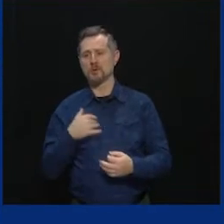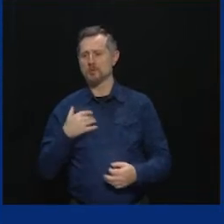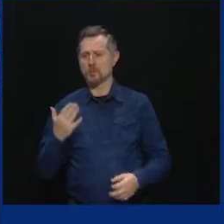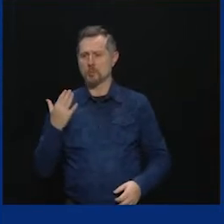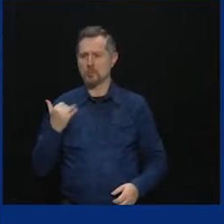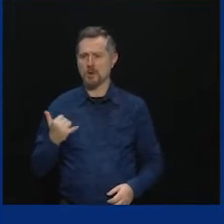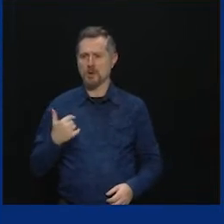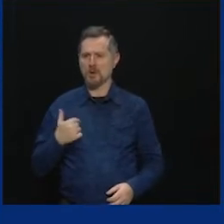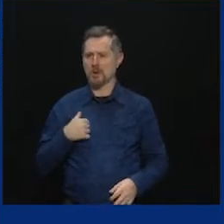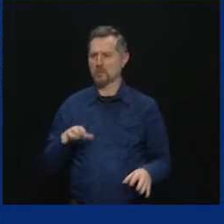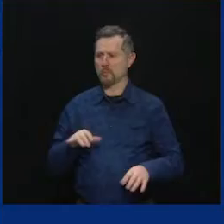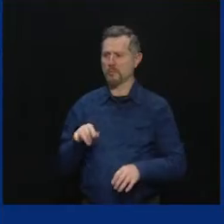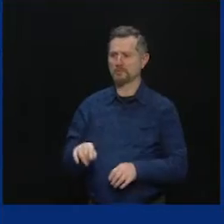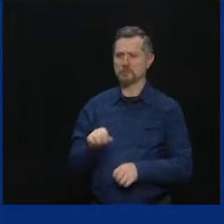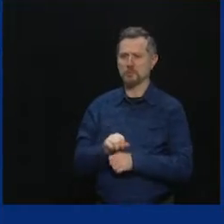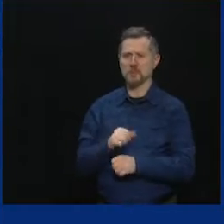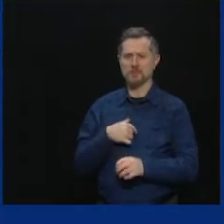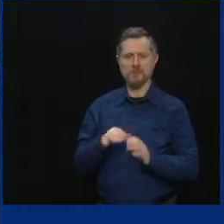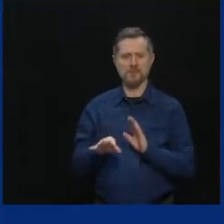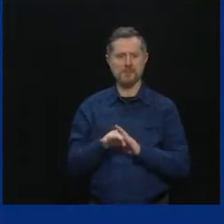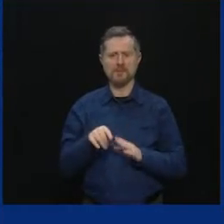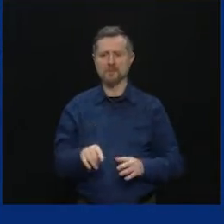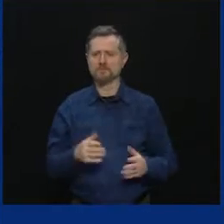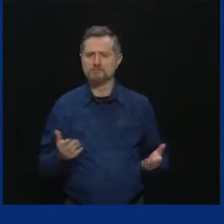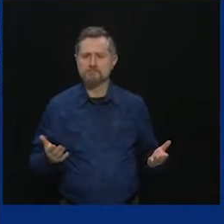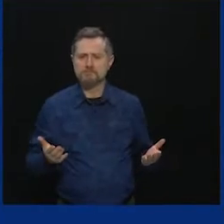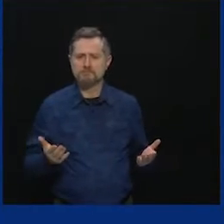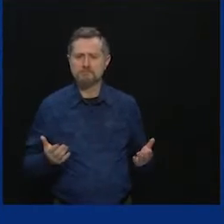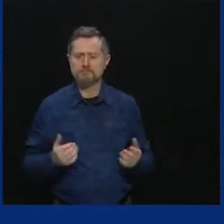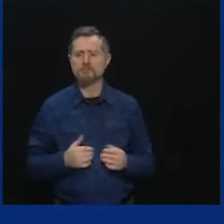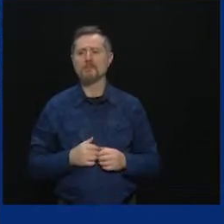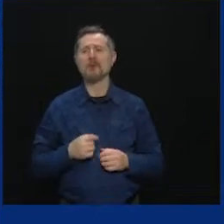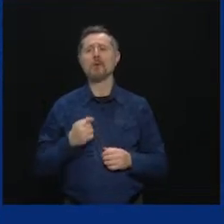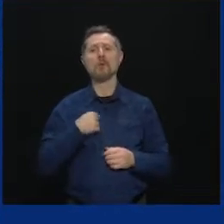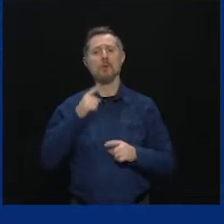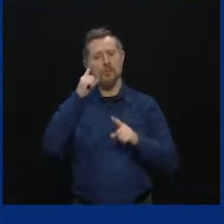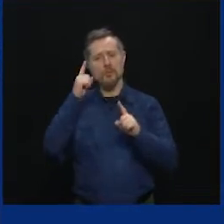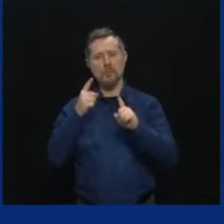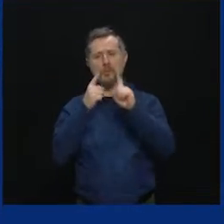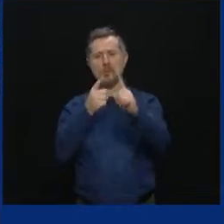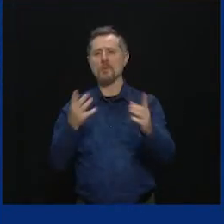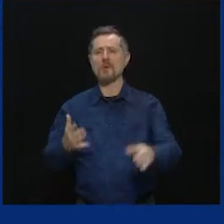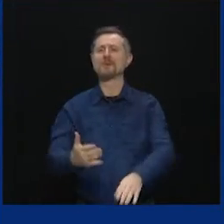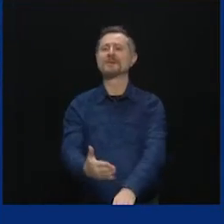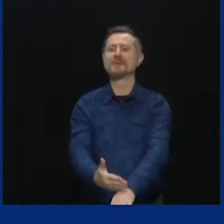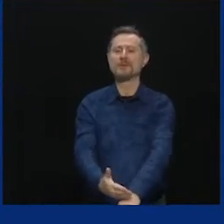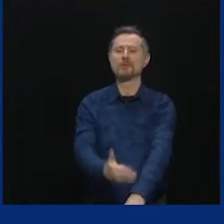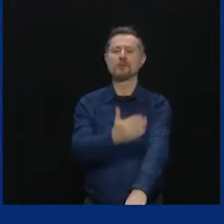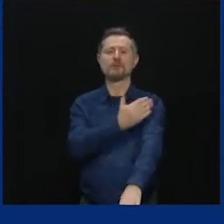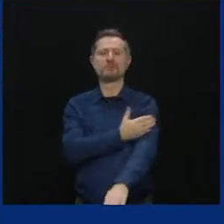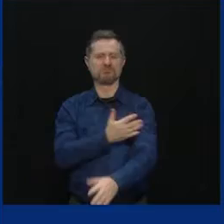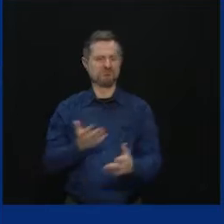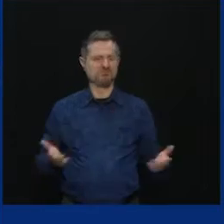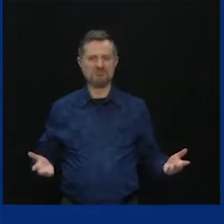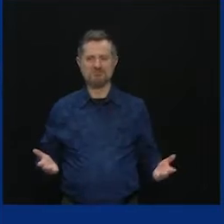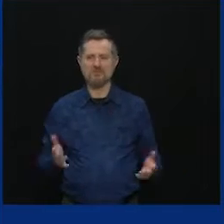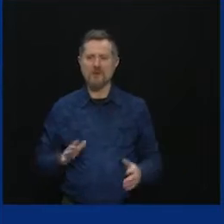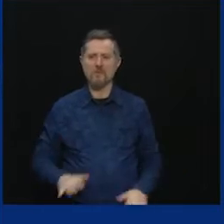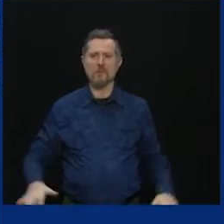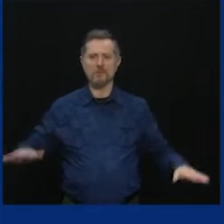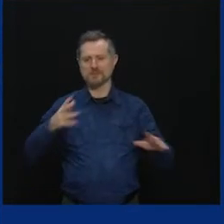do this is to make things better. That's it. I